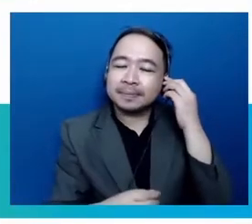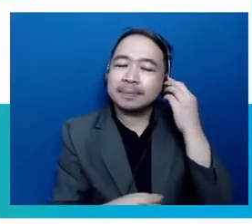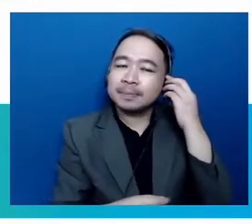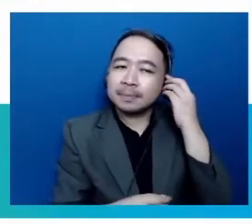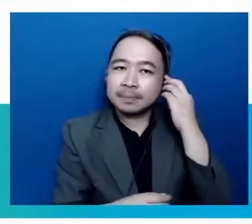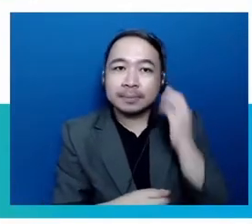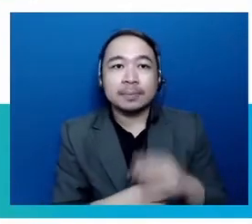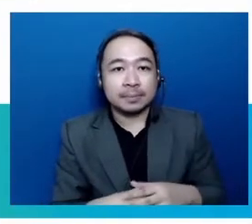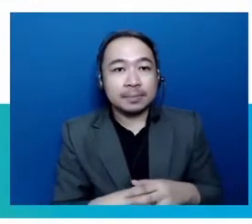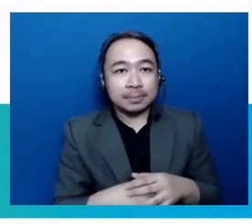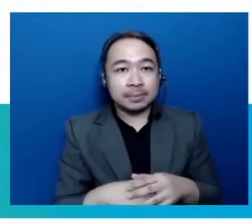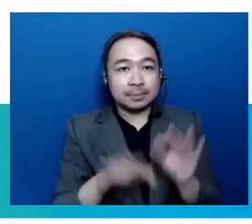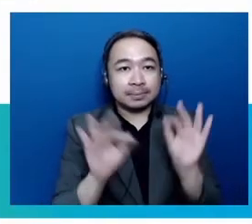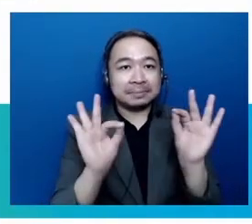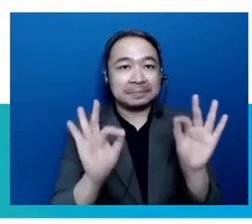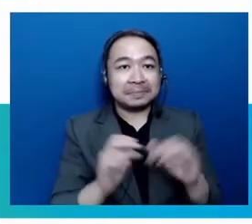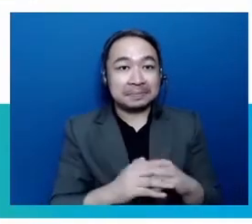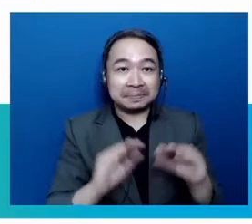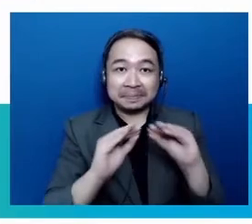very, very good.